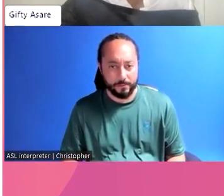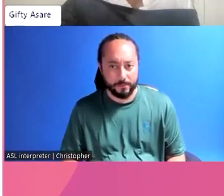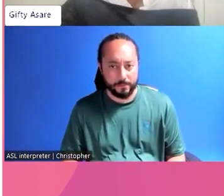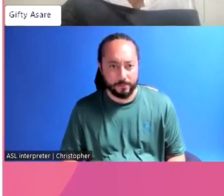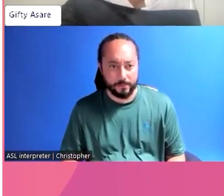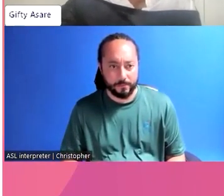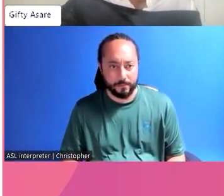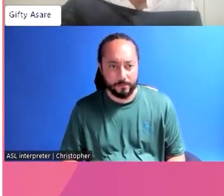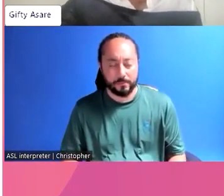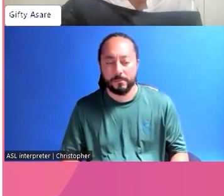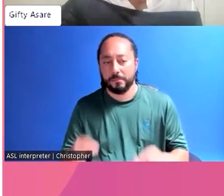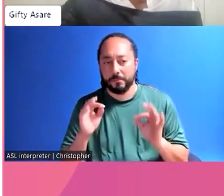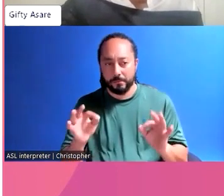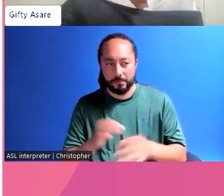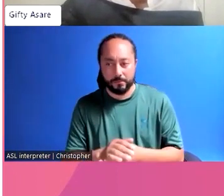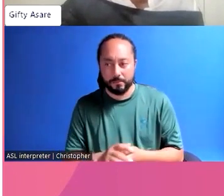All right, wonderful.